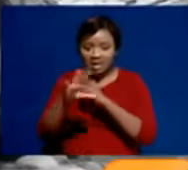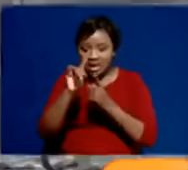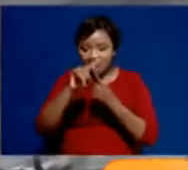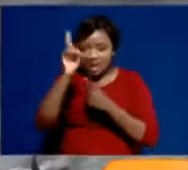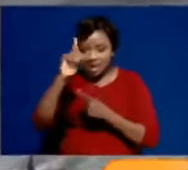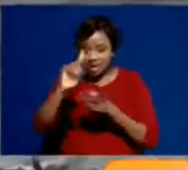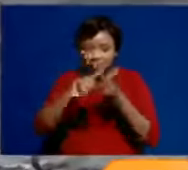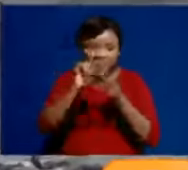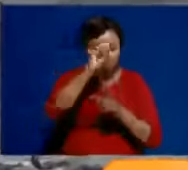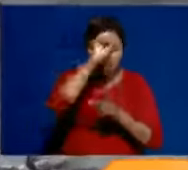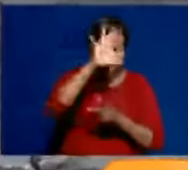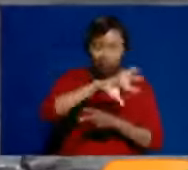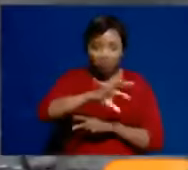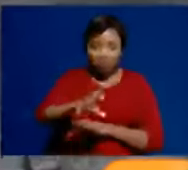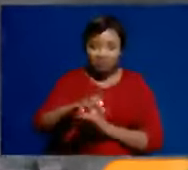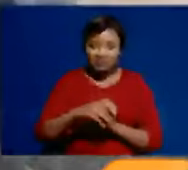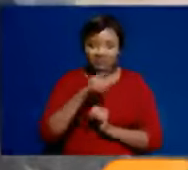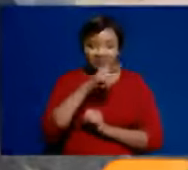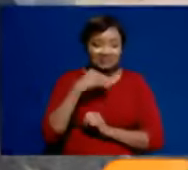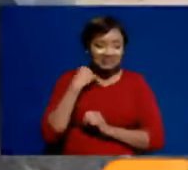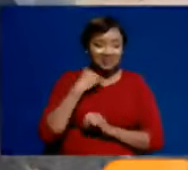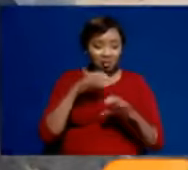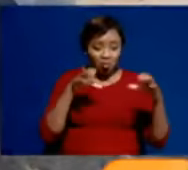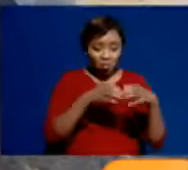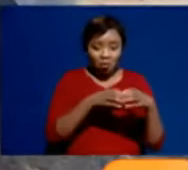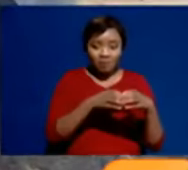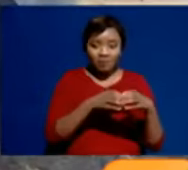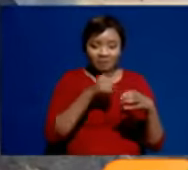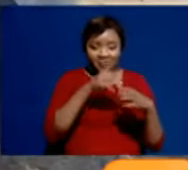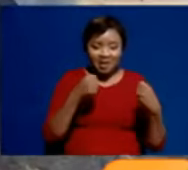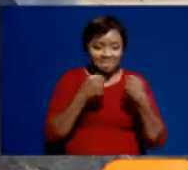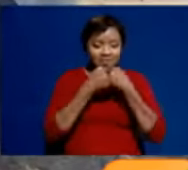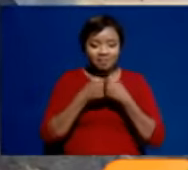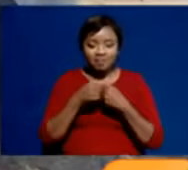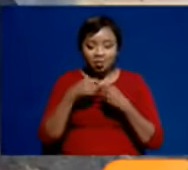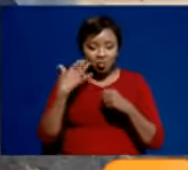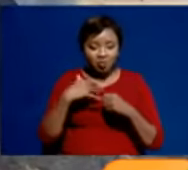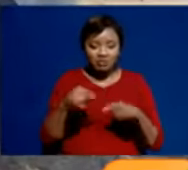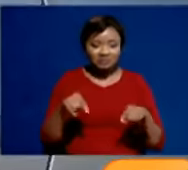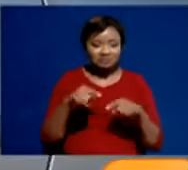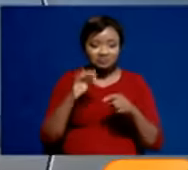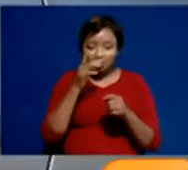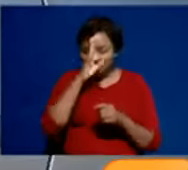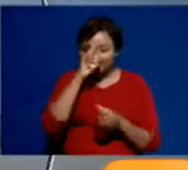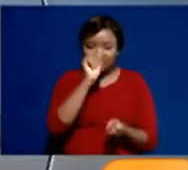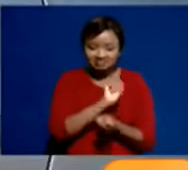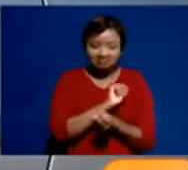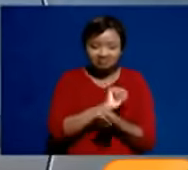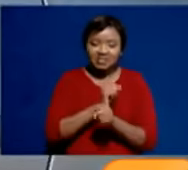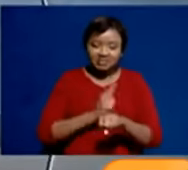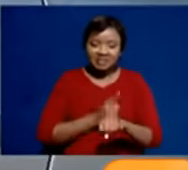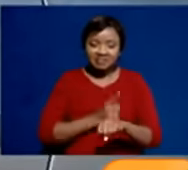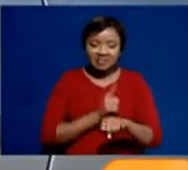County. The gang said to have had in run-ins with the police and been arrested several times had